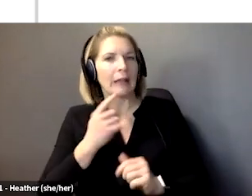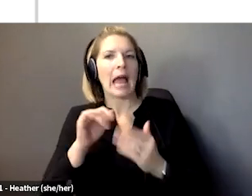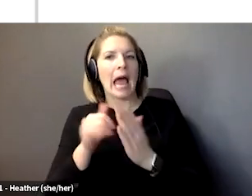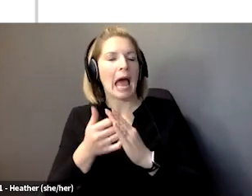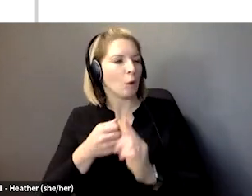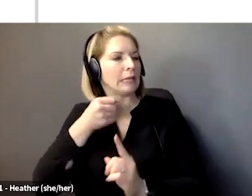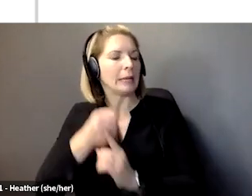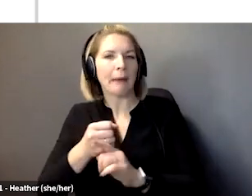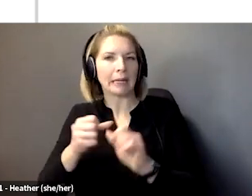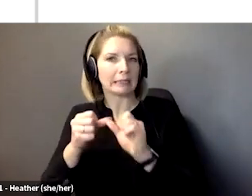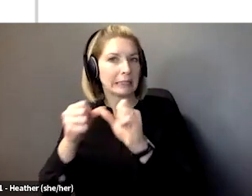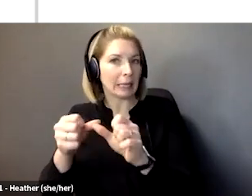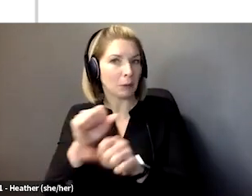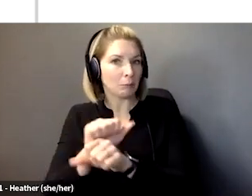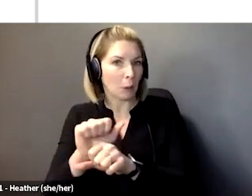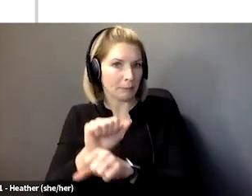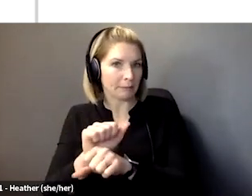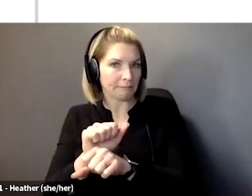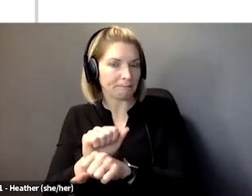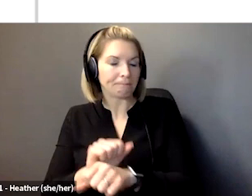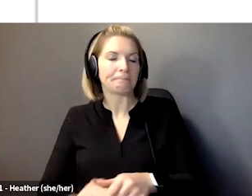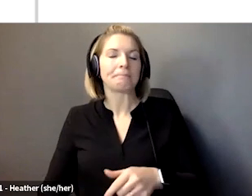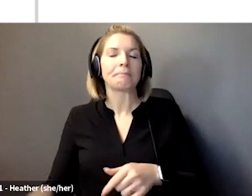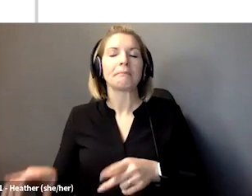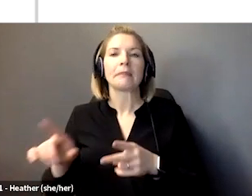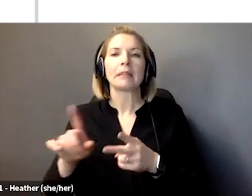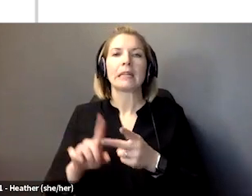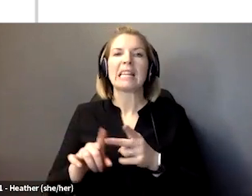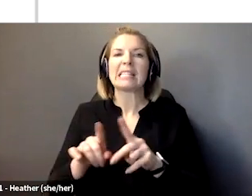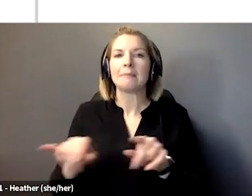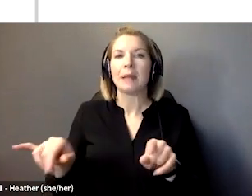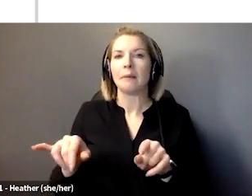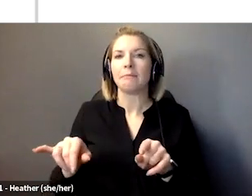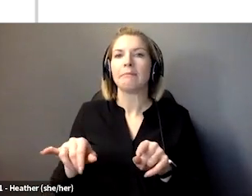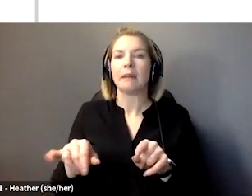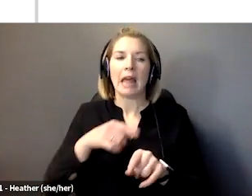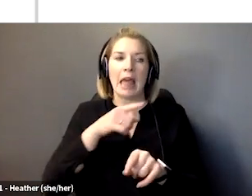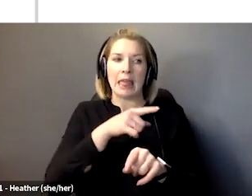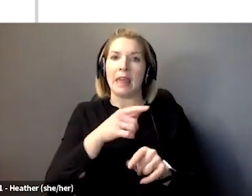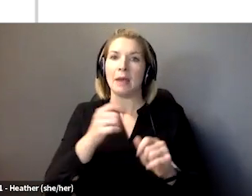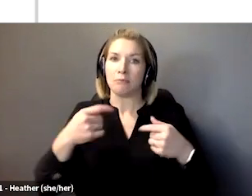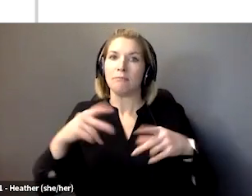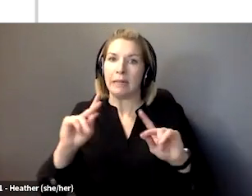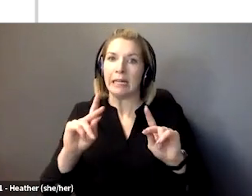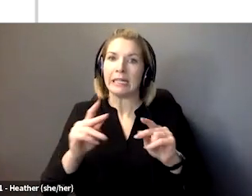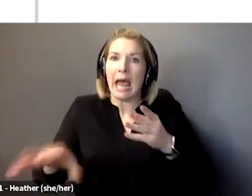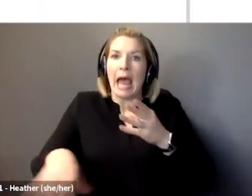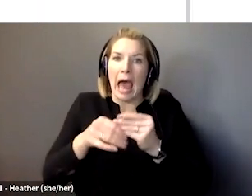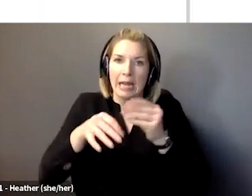employment. Participants were also asked to elaborate on their rating using open text boxes.